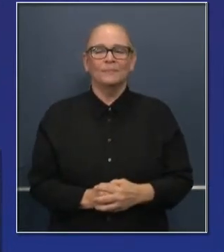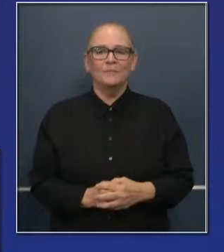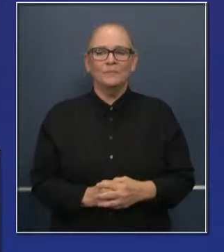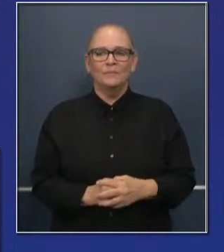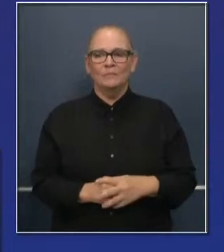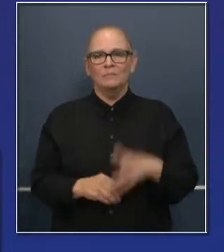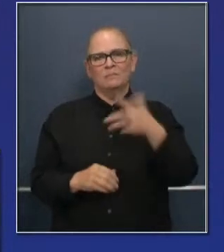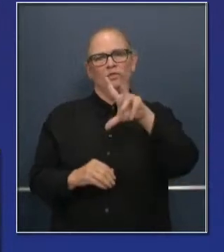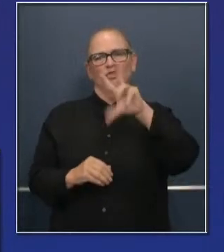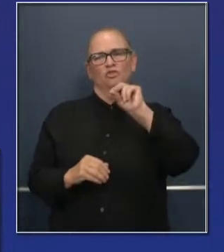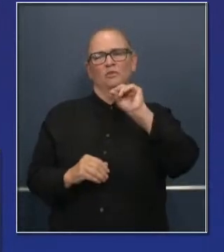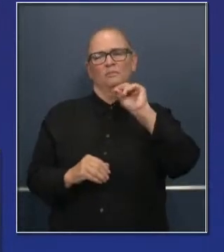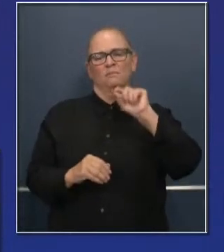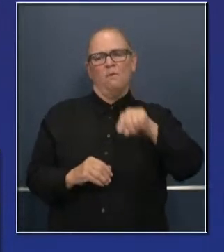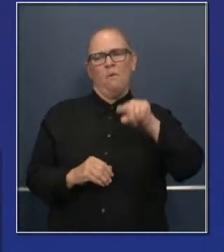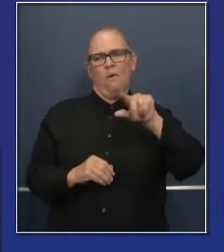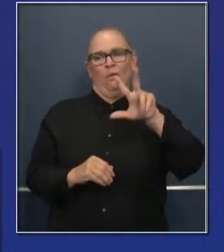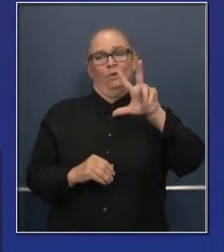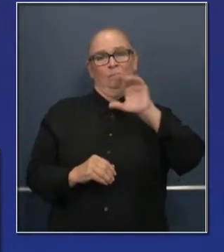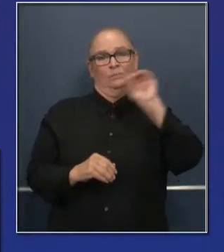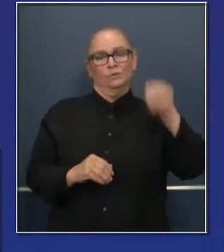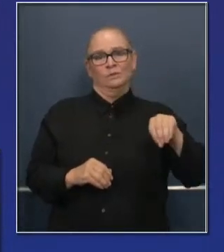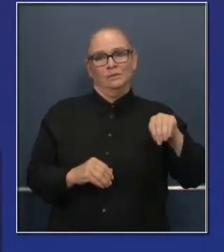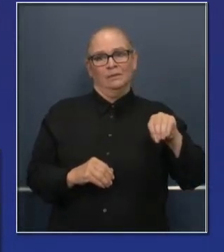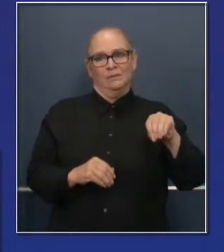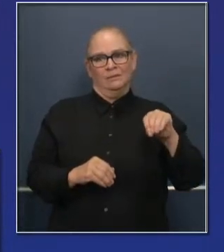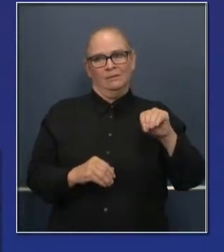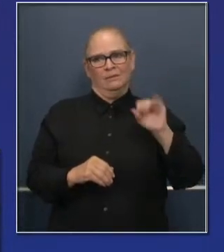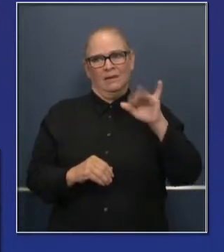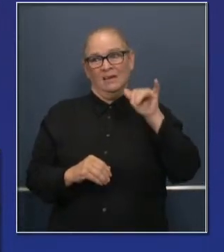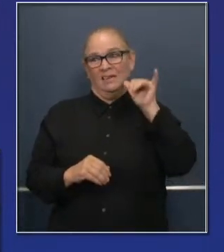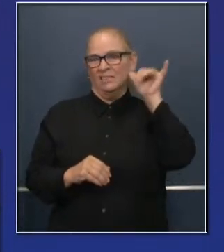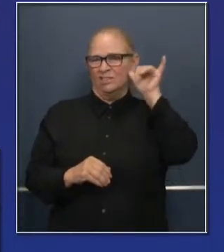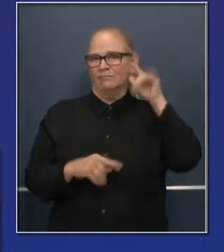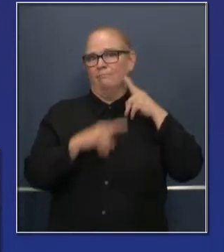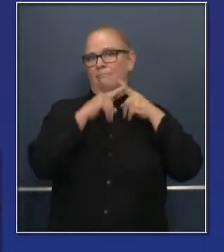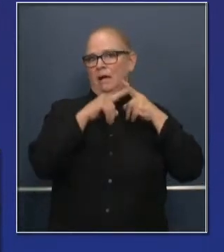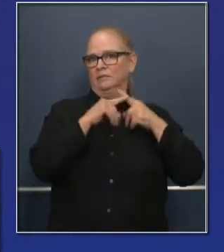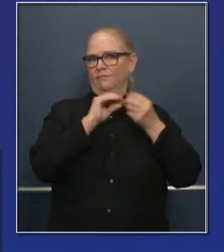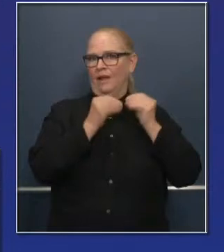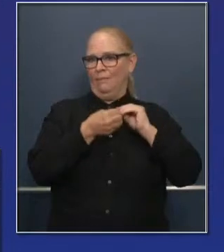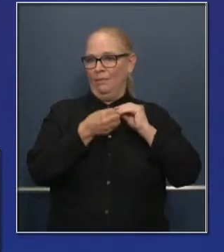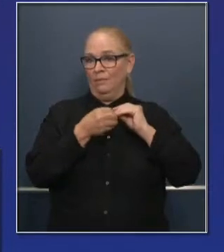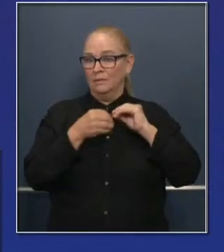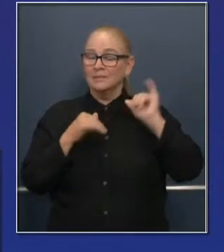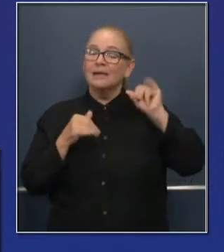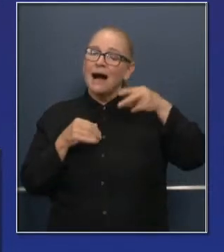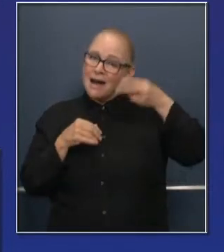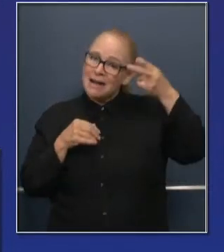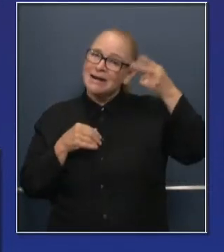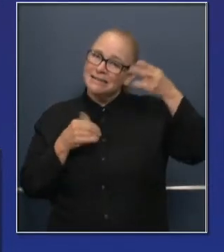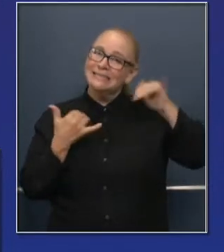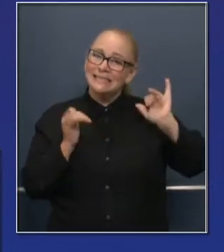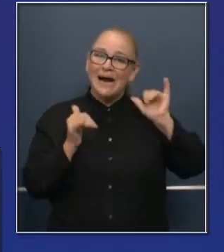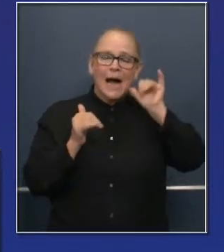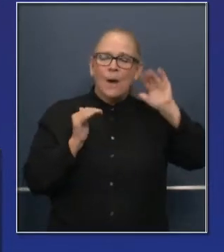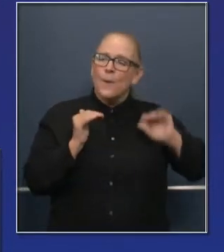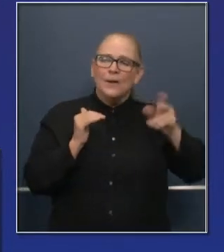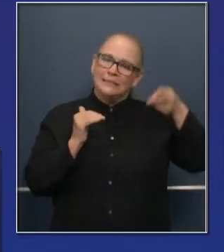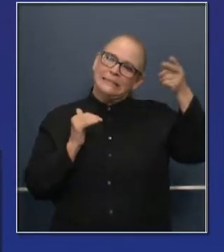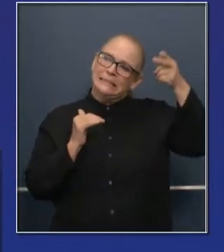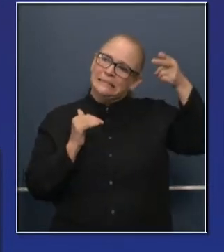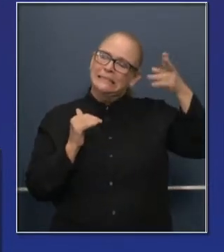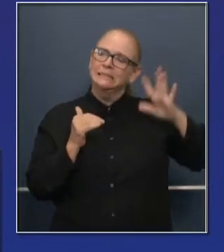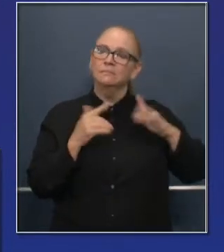30.3%, yesterday's positivity rate, still high, but at 11.2%. A successful